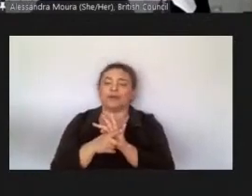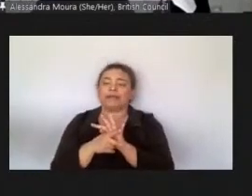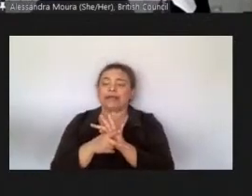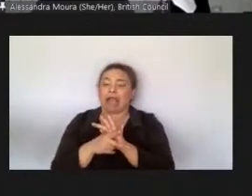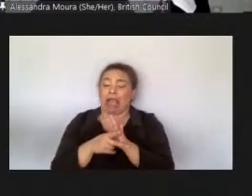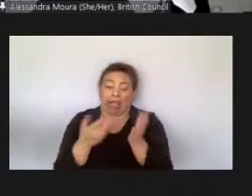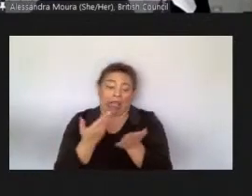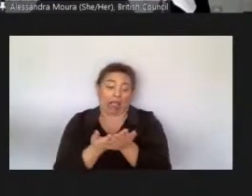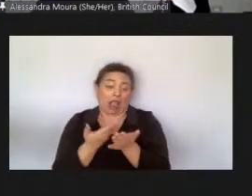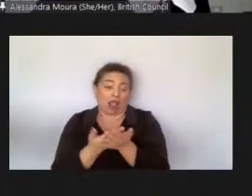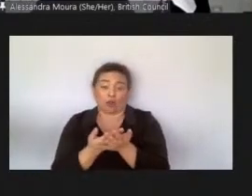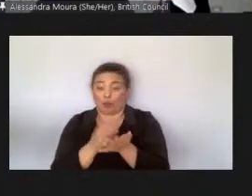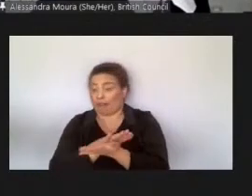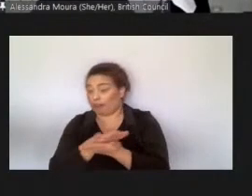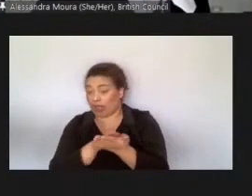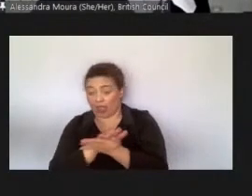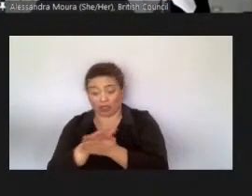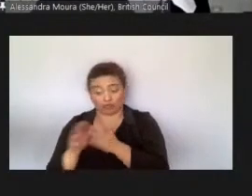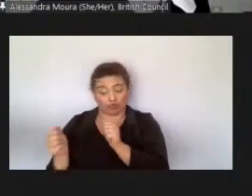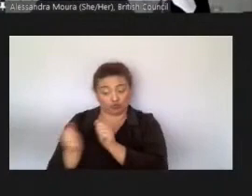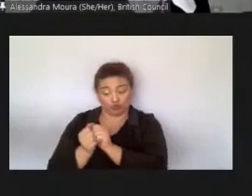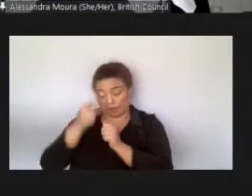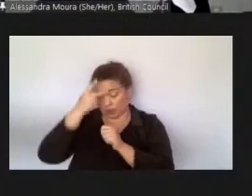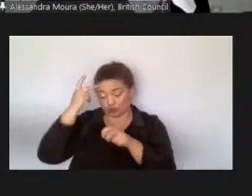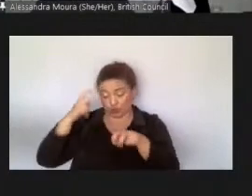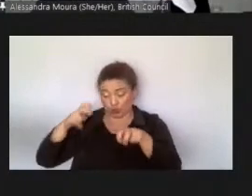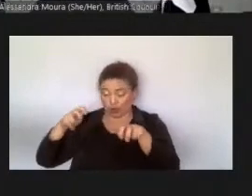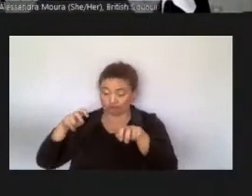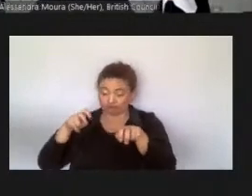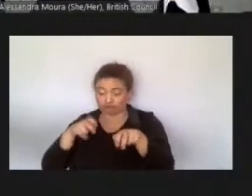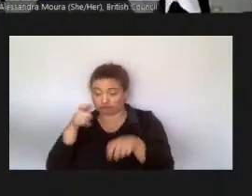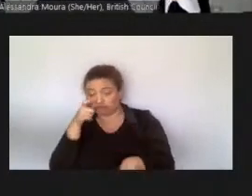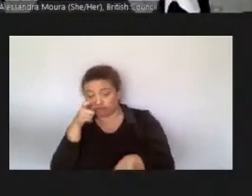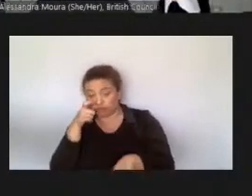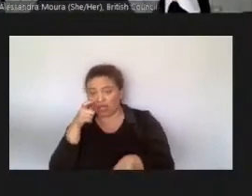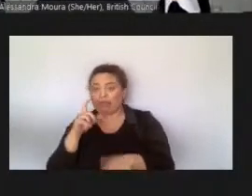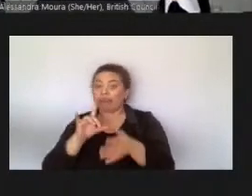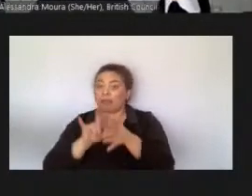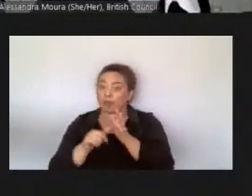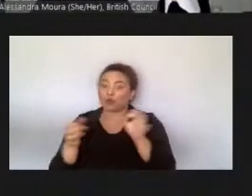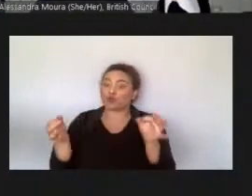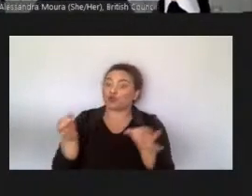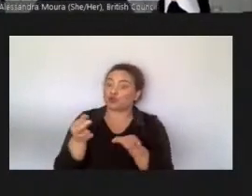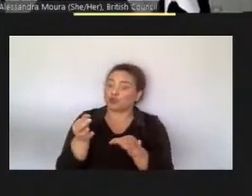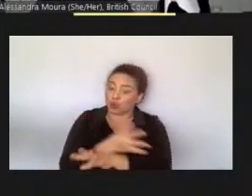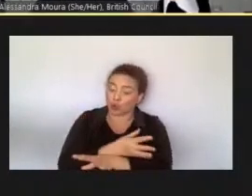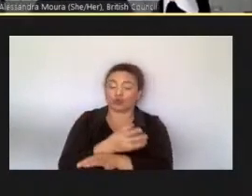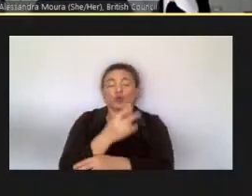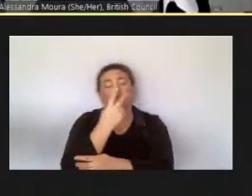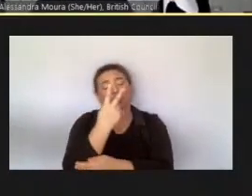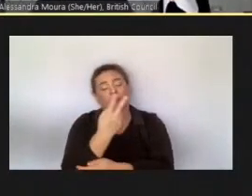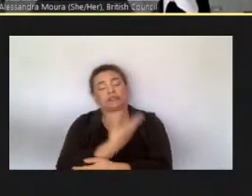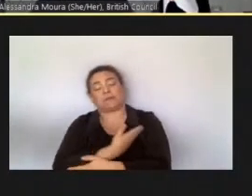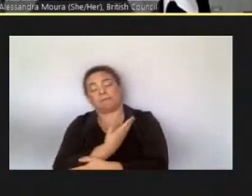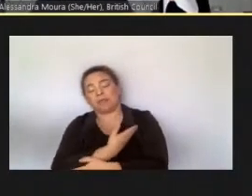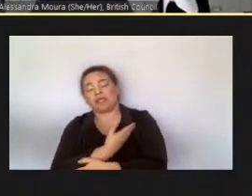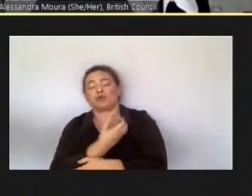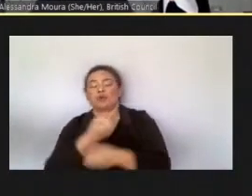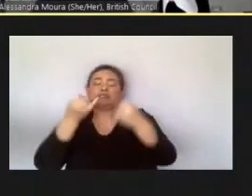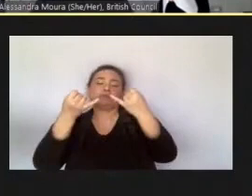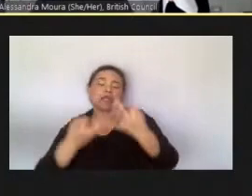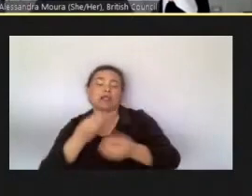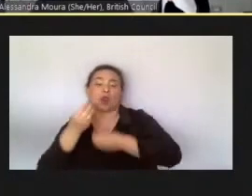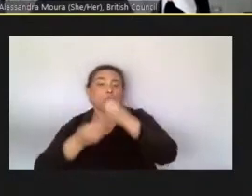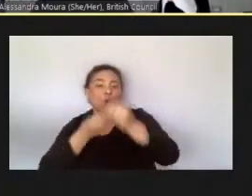attention to those one or two areas. Wow, got